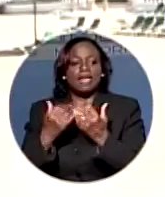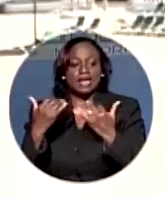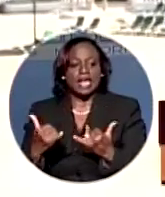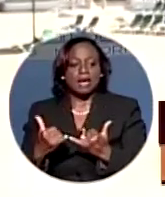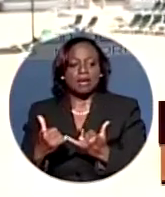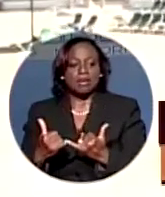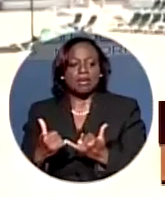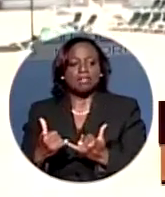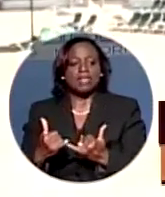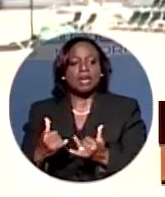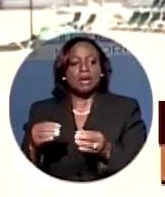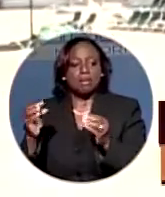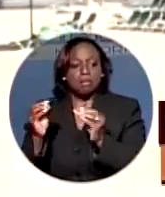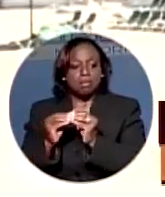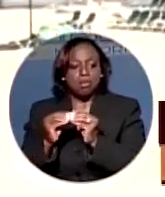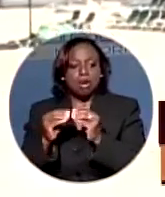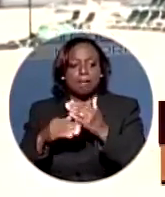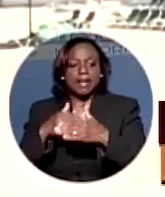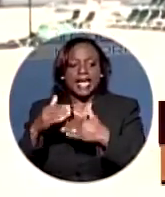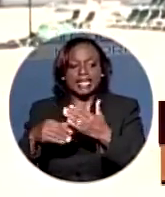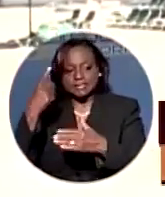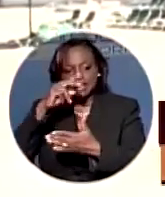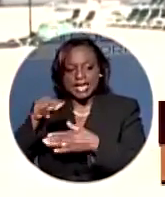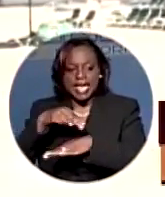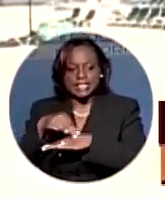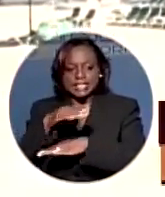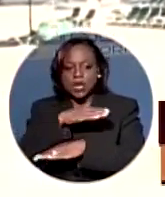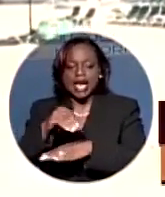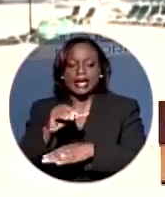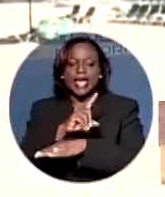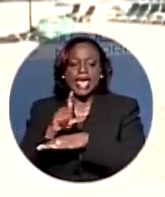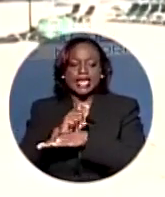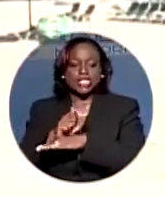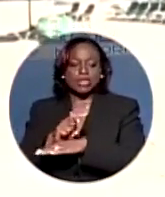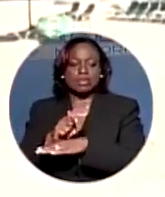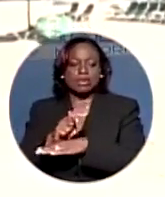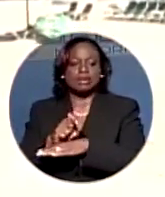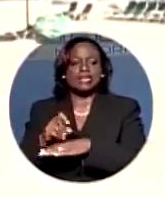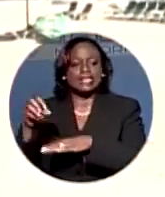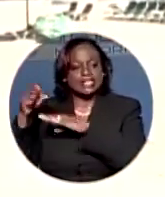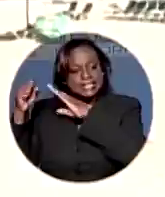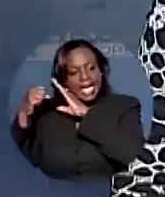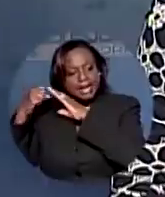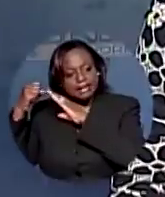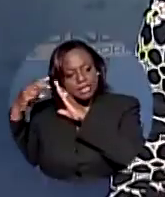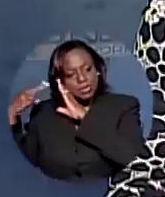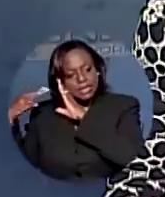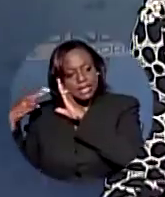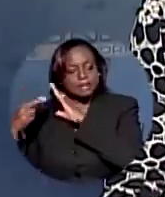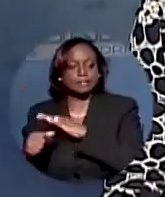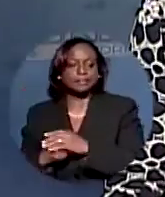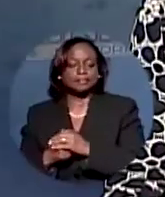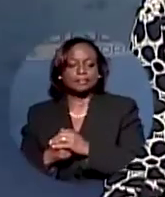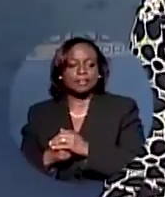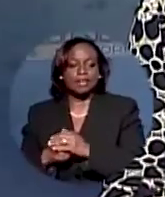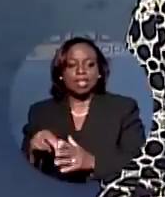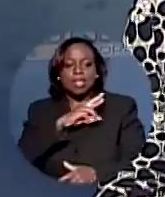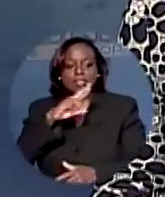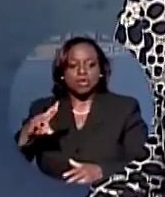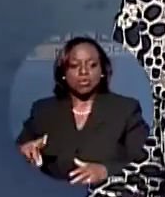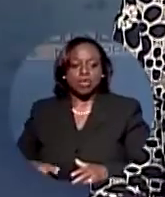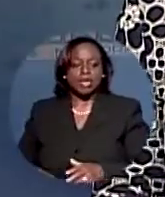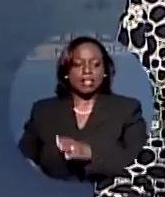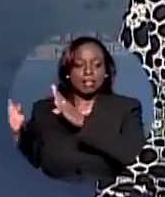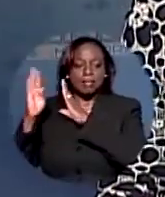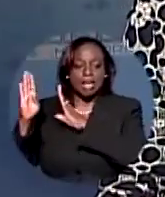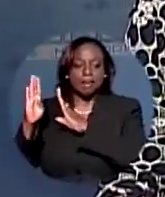the Nassau and Exuma properties. And I'm Giovanni Stewart, ZNS News. The Royal Bahamas Defense Force